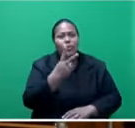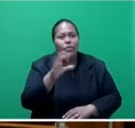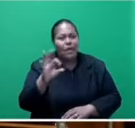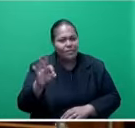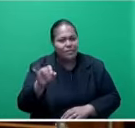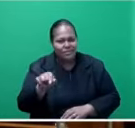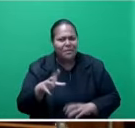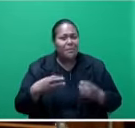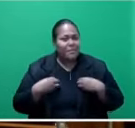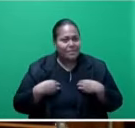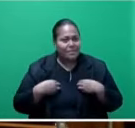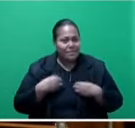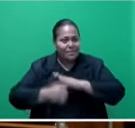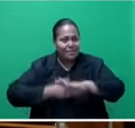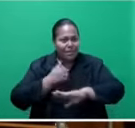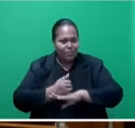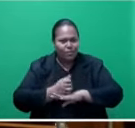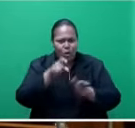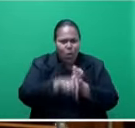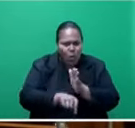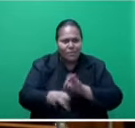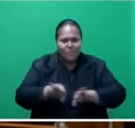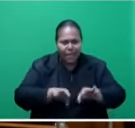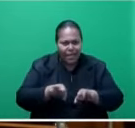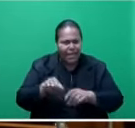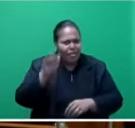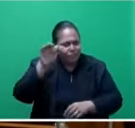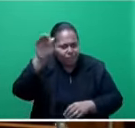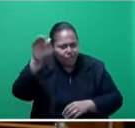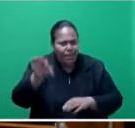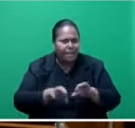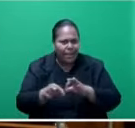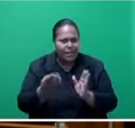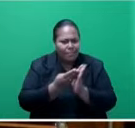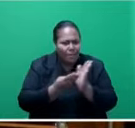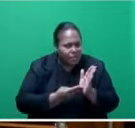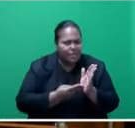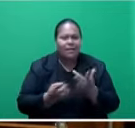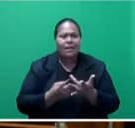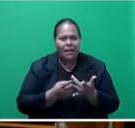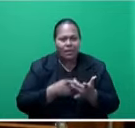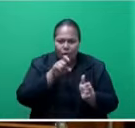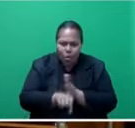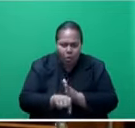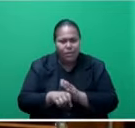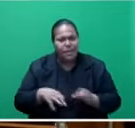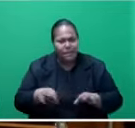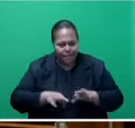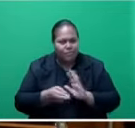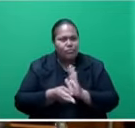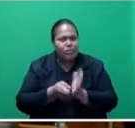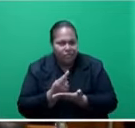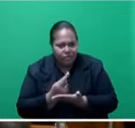their pricing, the planning and forecast, and post-disaster business recovery. And we will continue to provide mentoring and